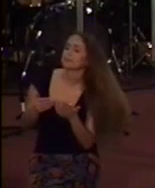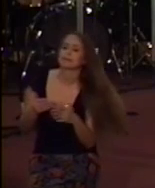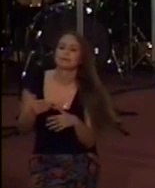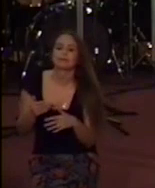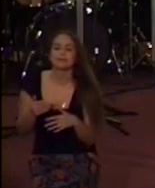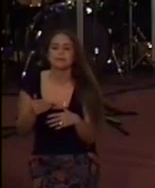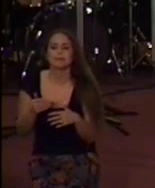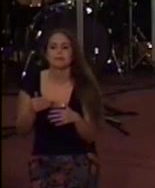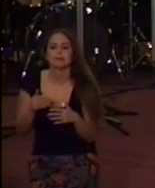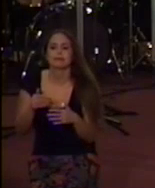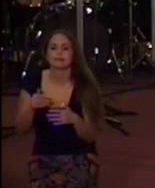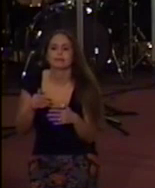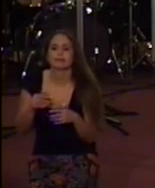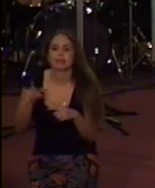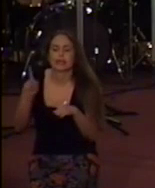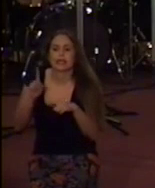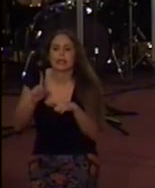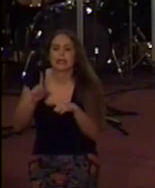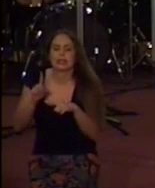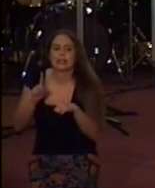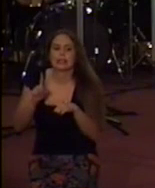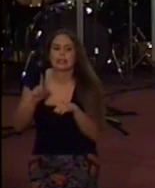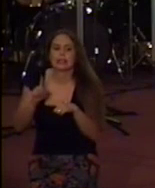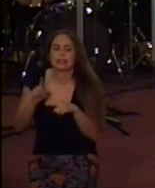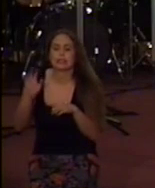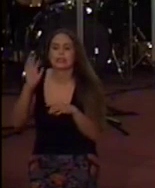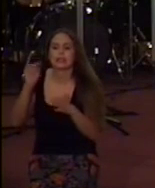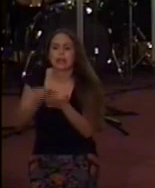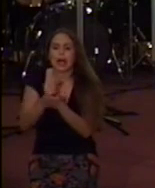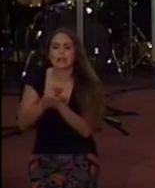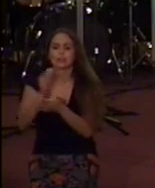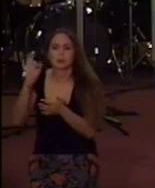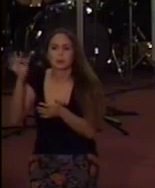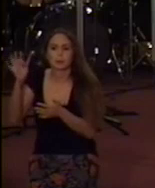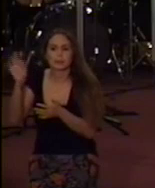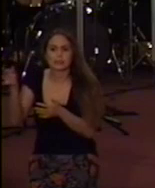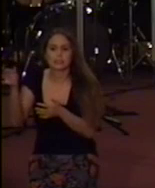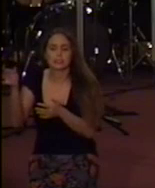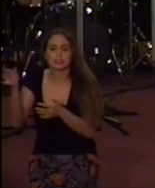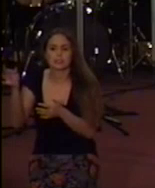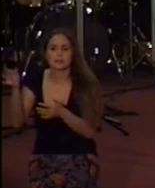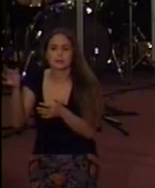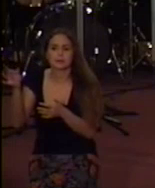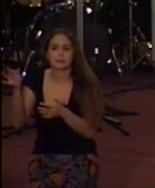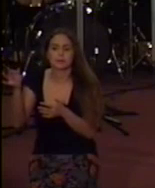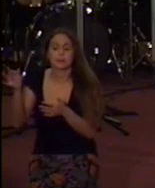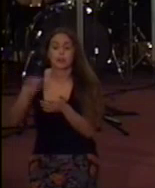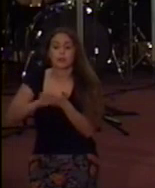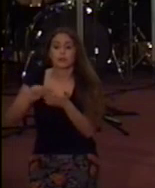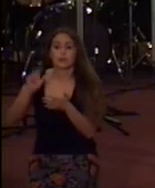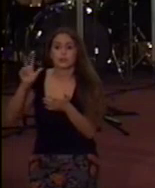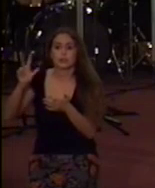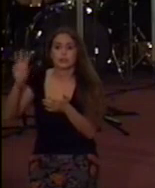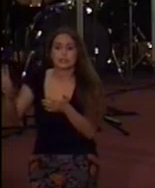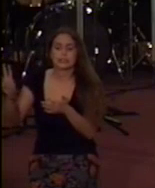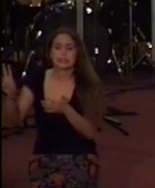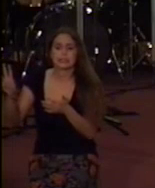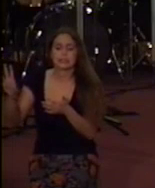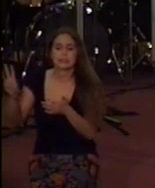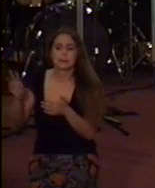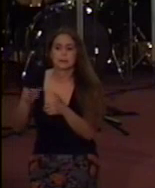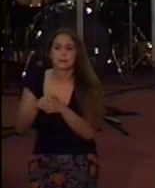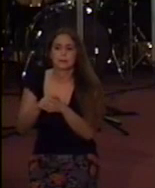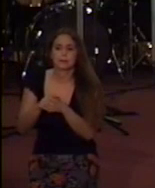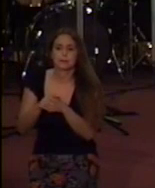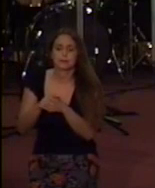was impossible for him to be held by its power. So the gospel was preached. And then we slip down to verse 36,